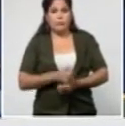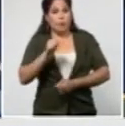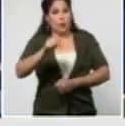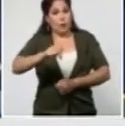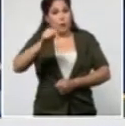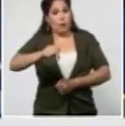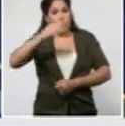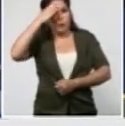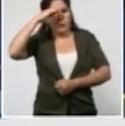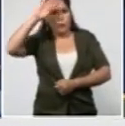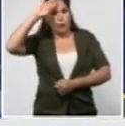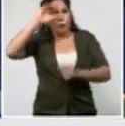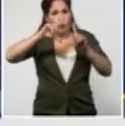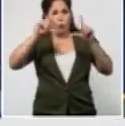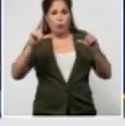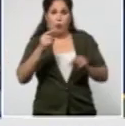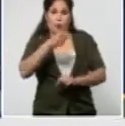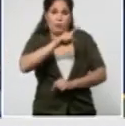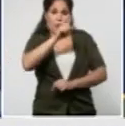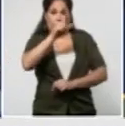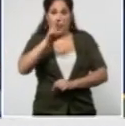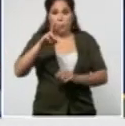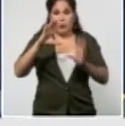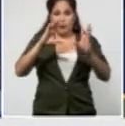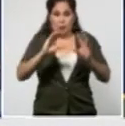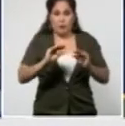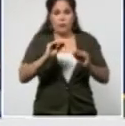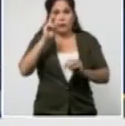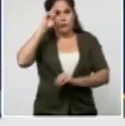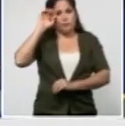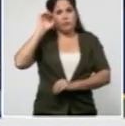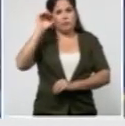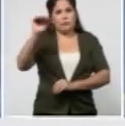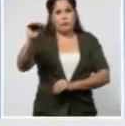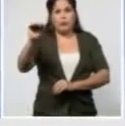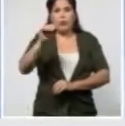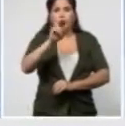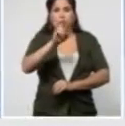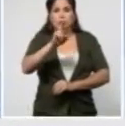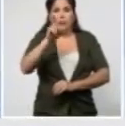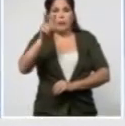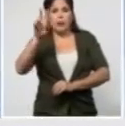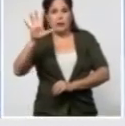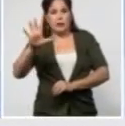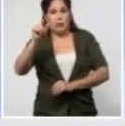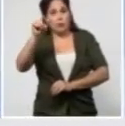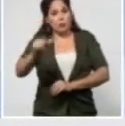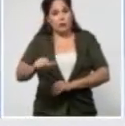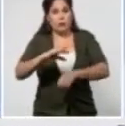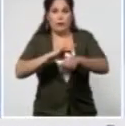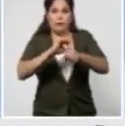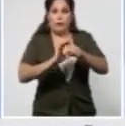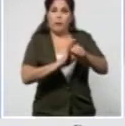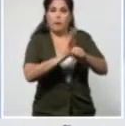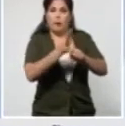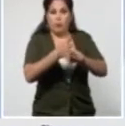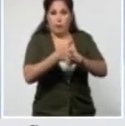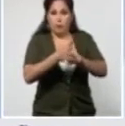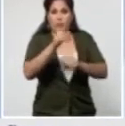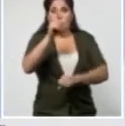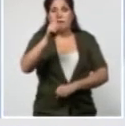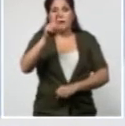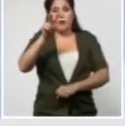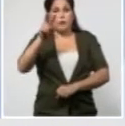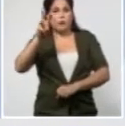the established restrictions. Today in Cuba, as of 12 o'clock last night, there were 225 patients admitted to